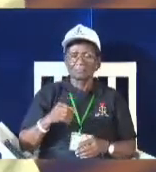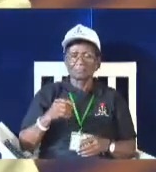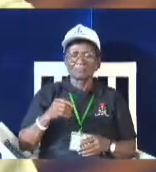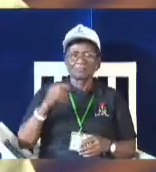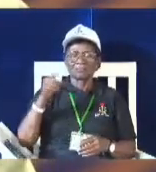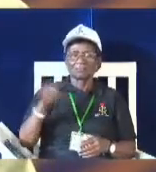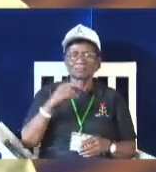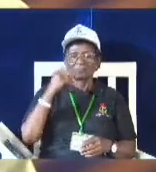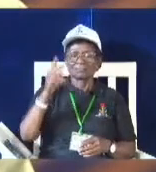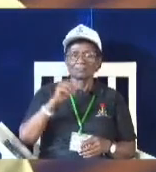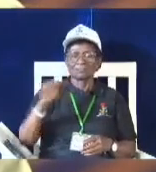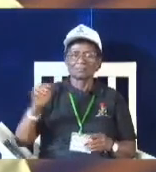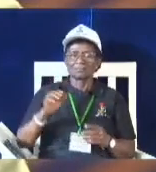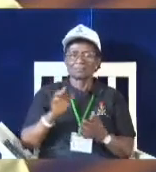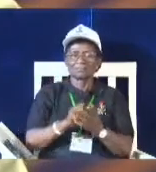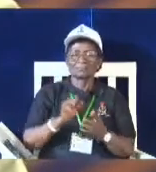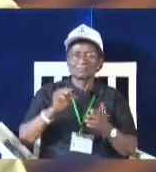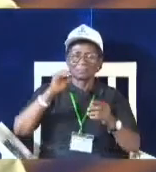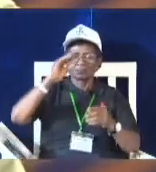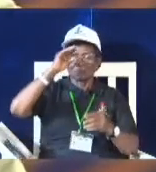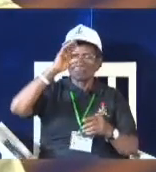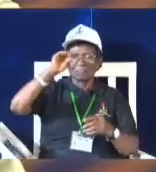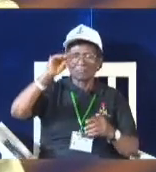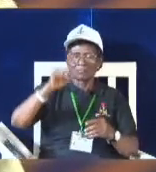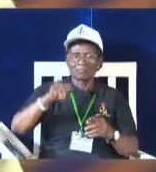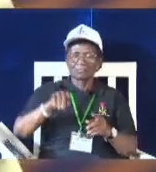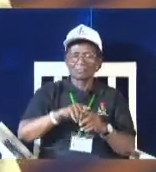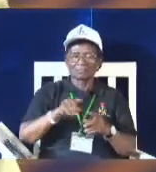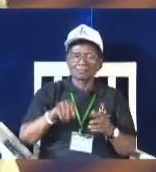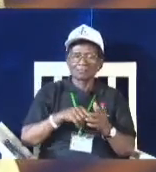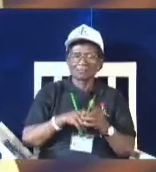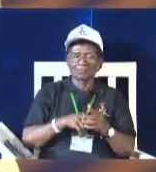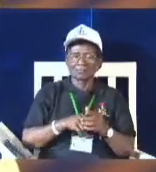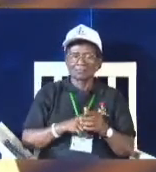"You see a small boy like this